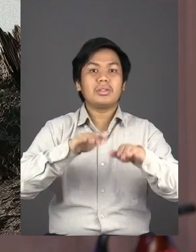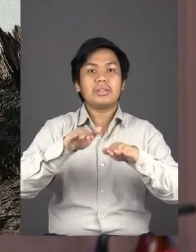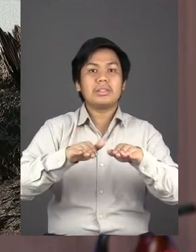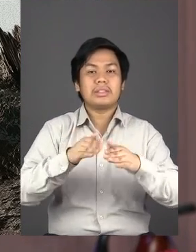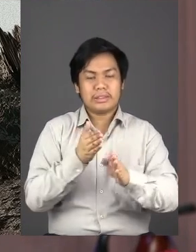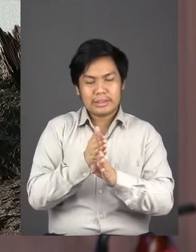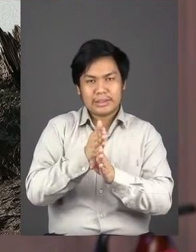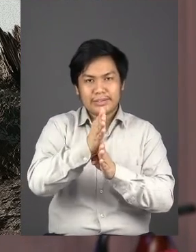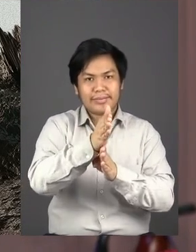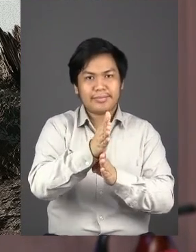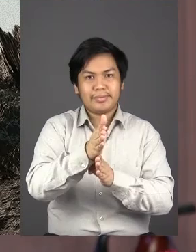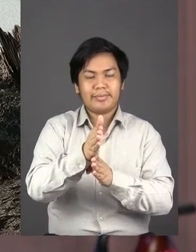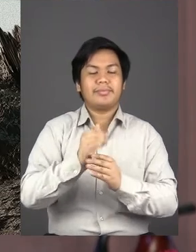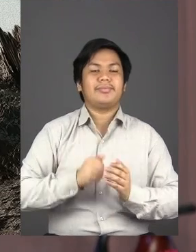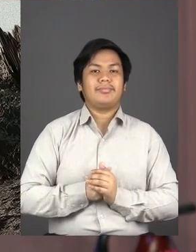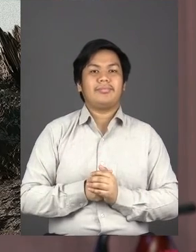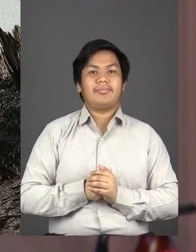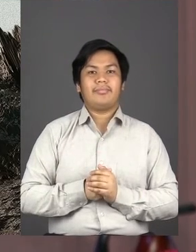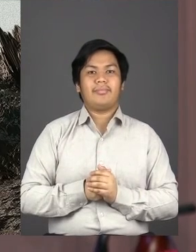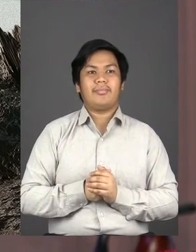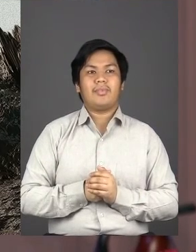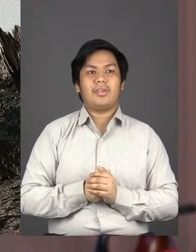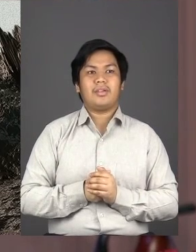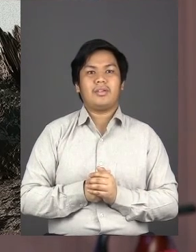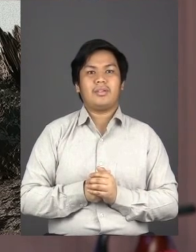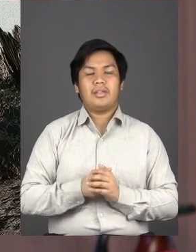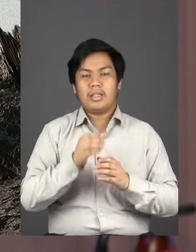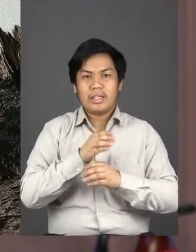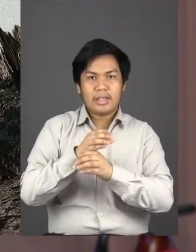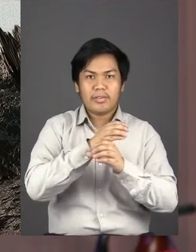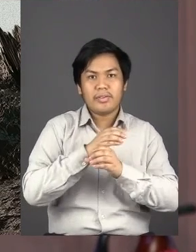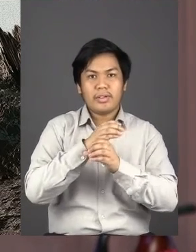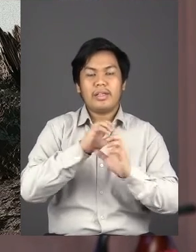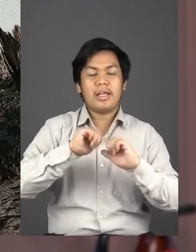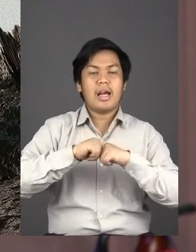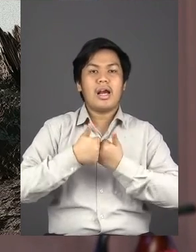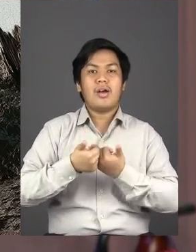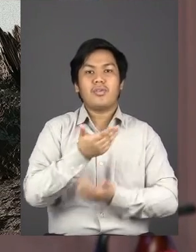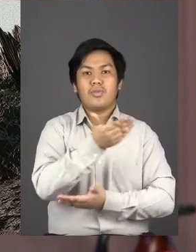straight ahead. Look carefully then how you walk.